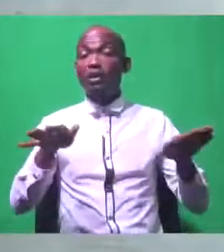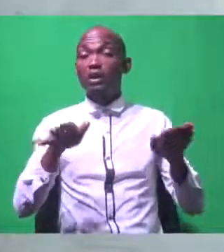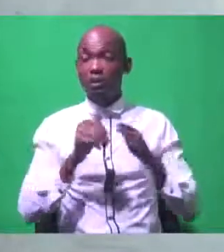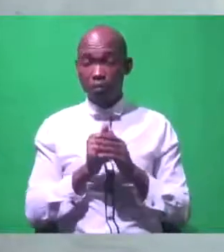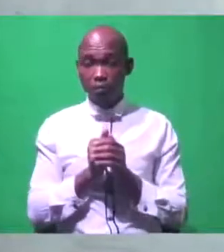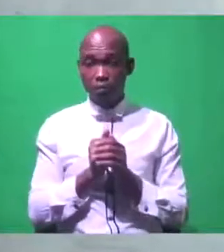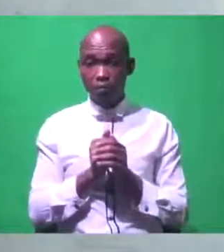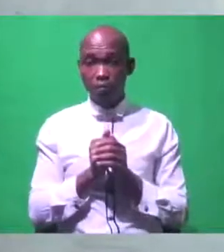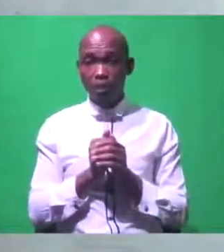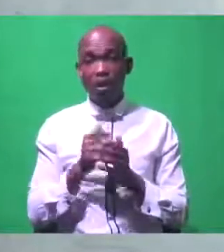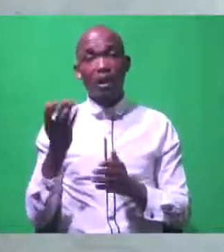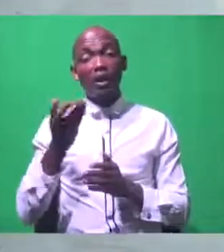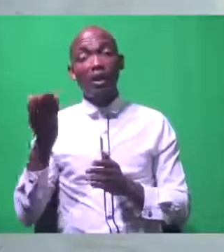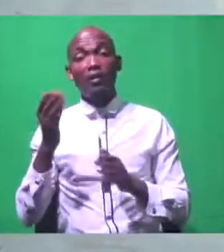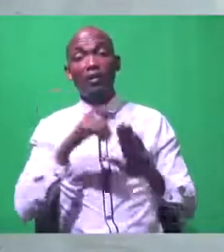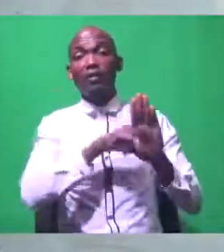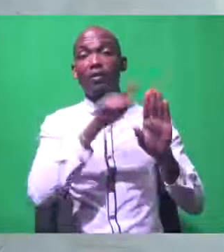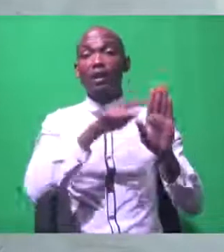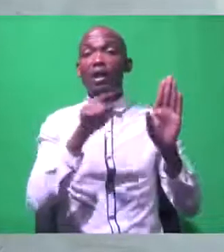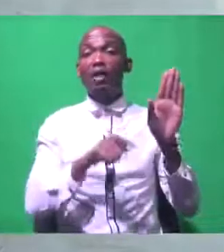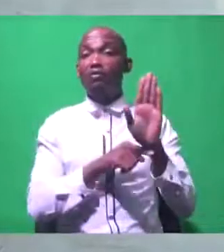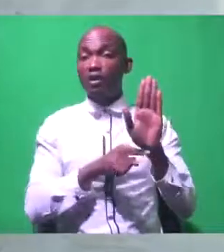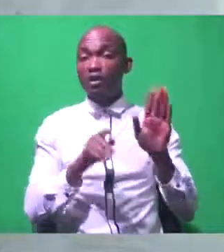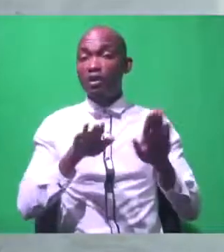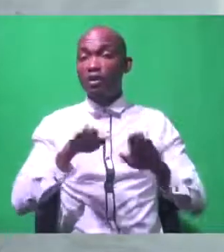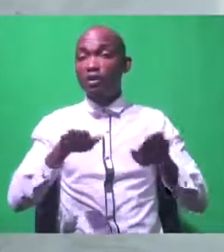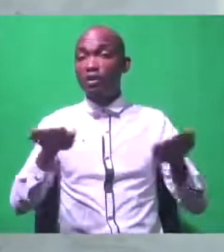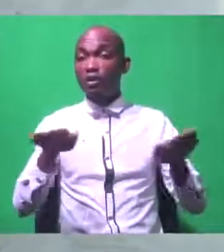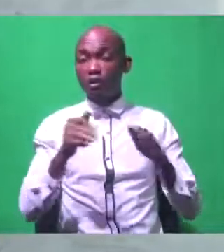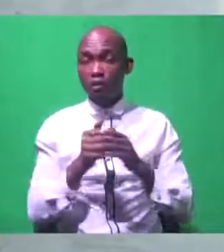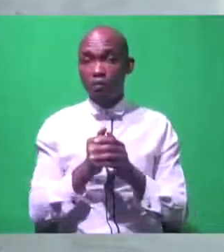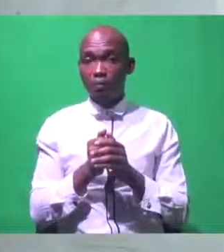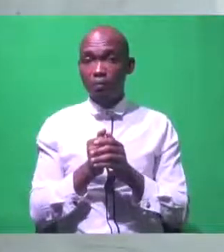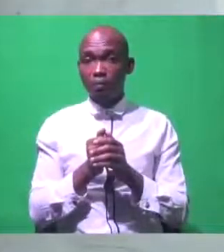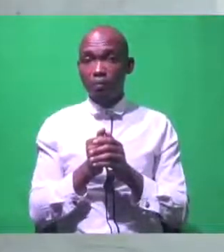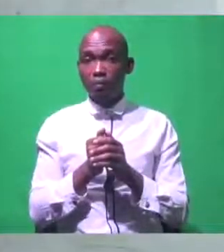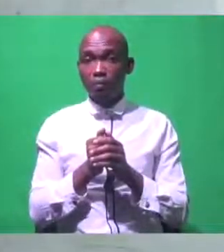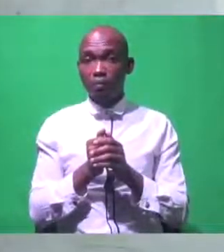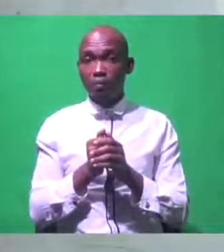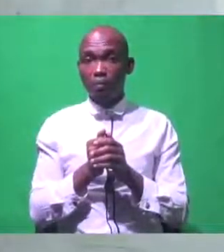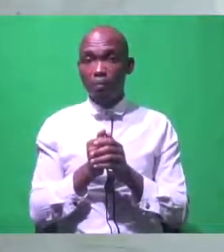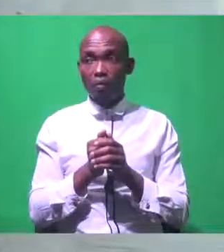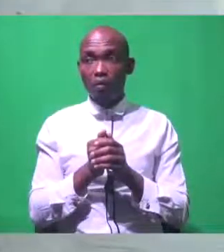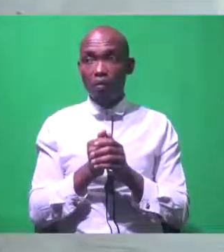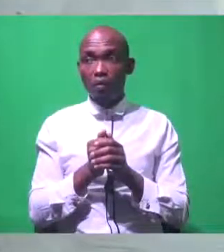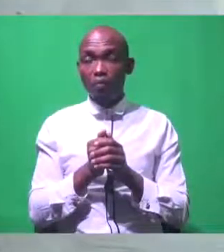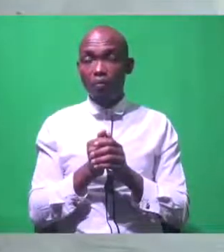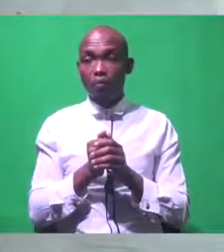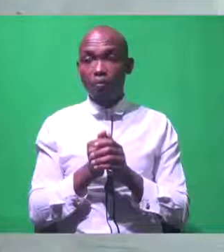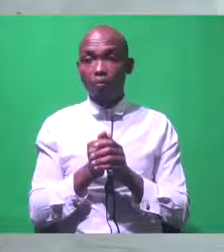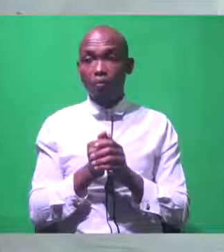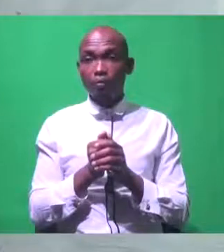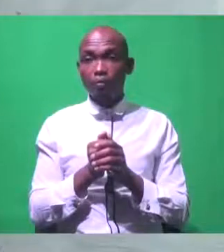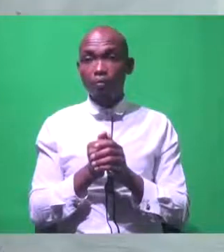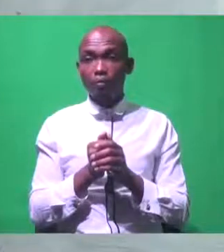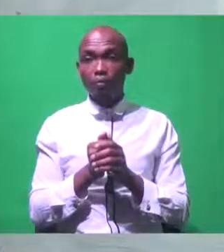rather than African continent. The Africans were taught about mountains in Europe, while we